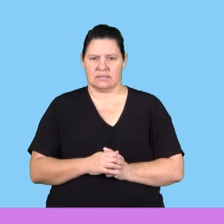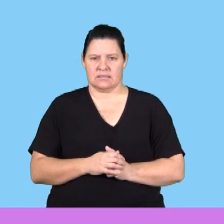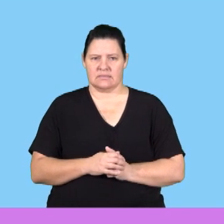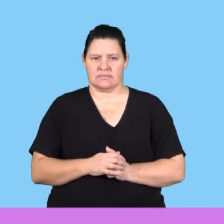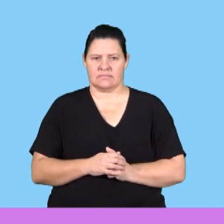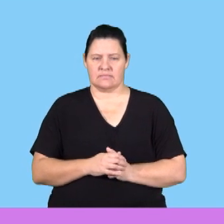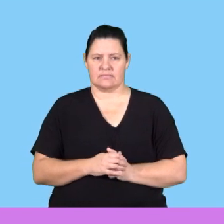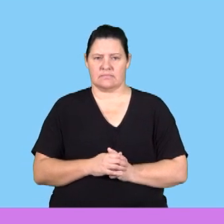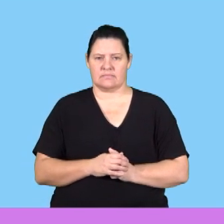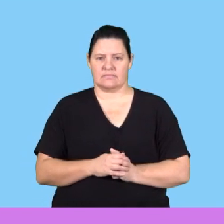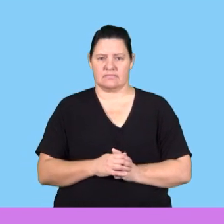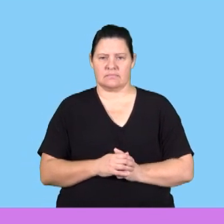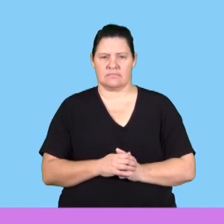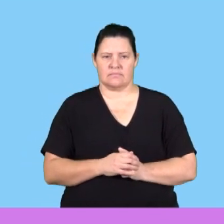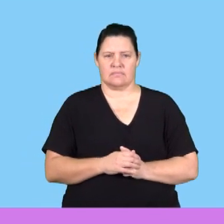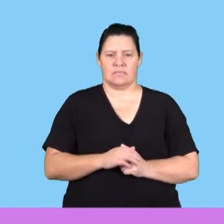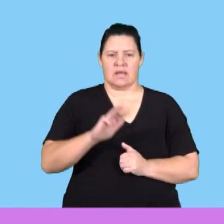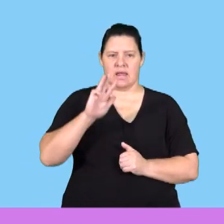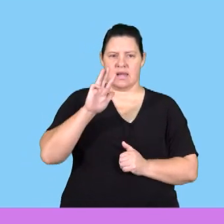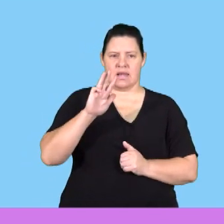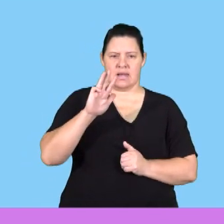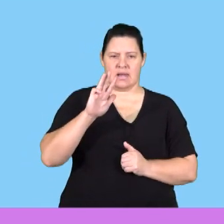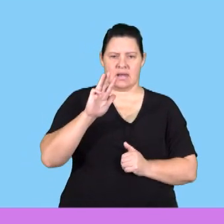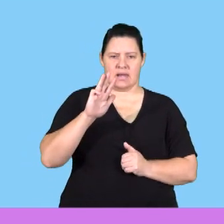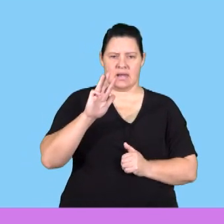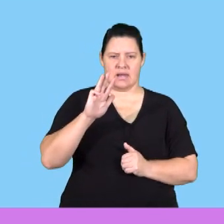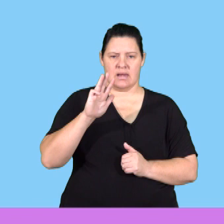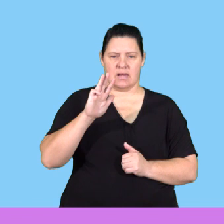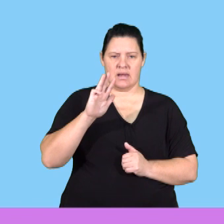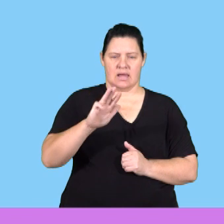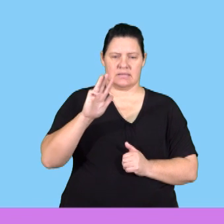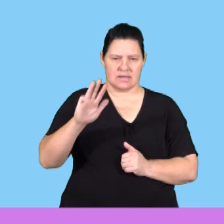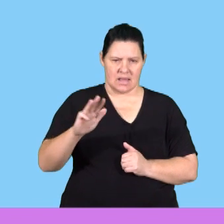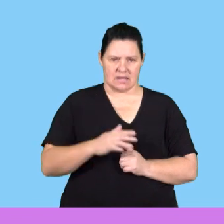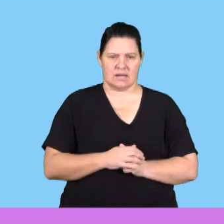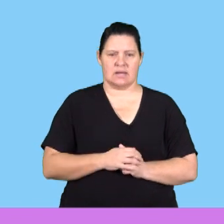So I listed all 3 of them. Then I have 99.